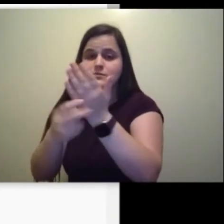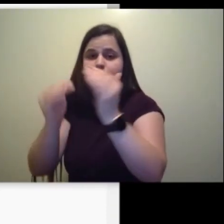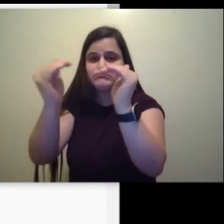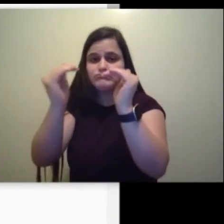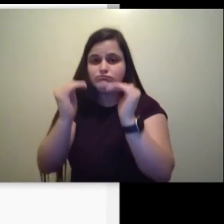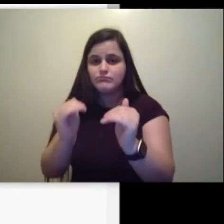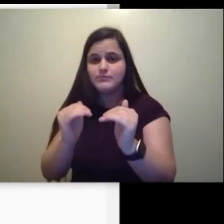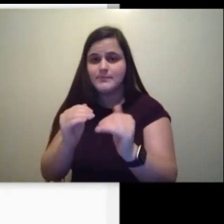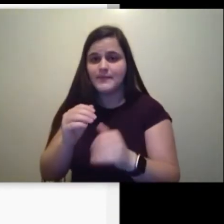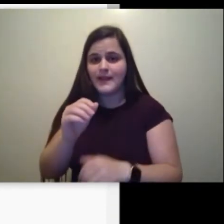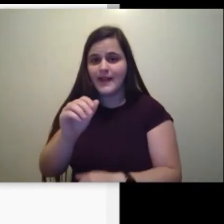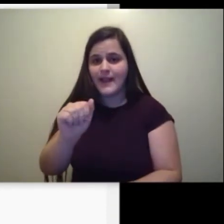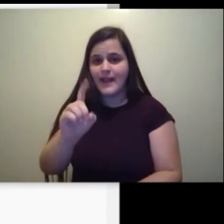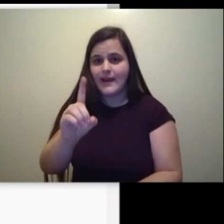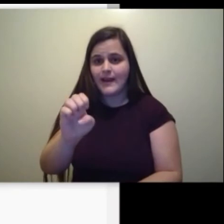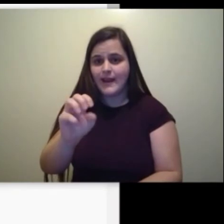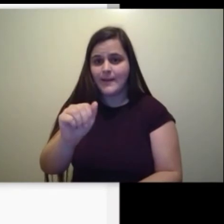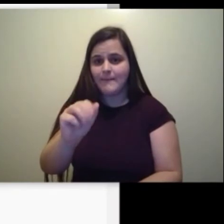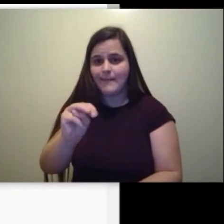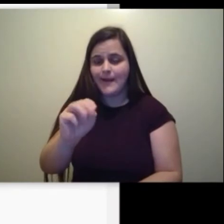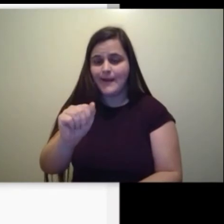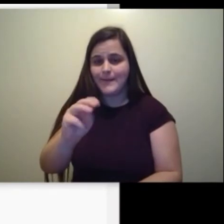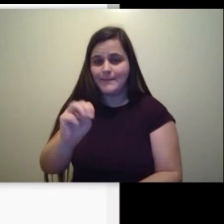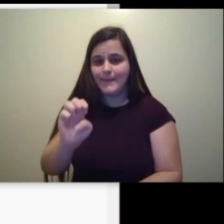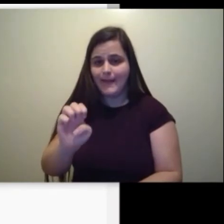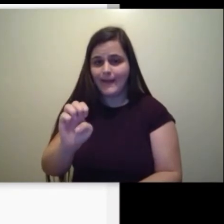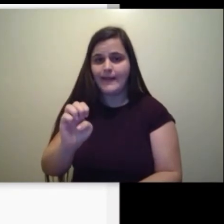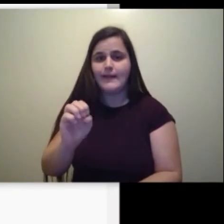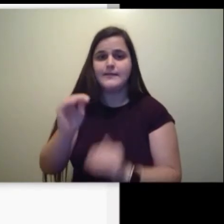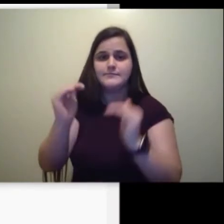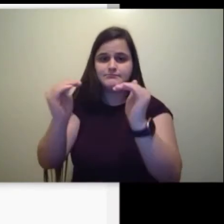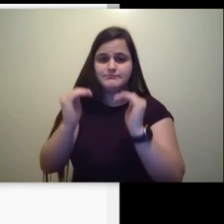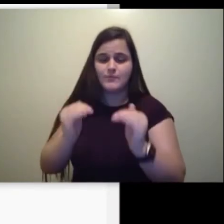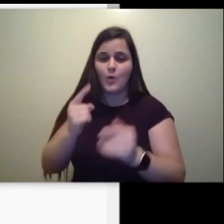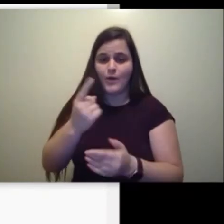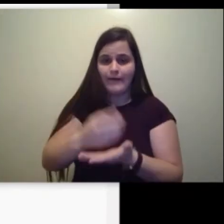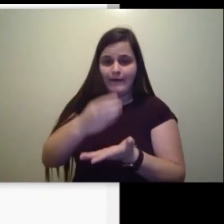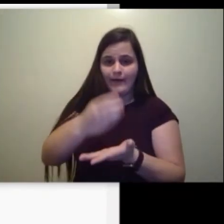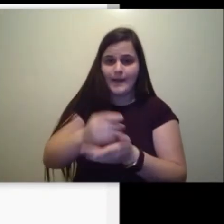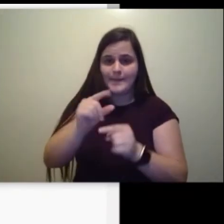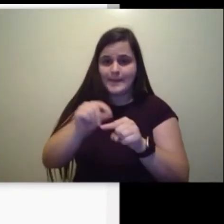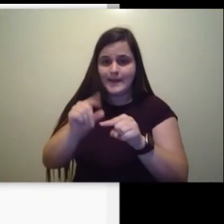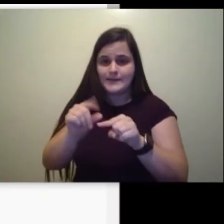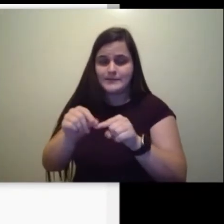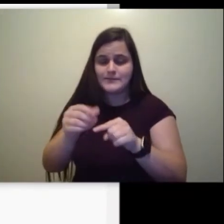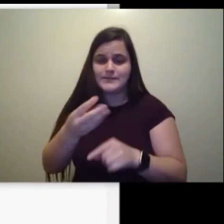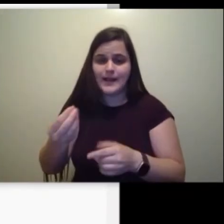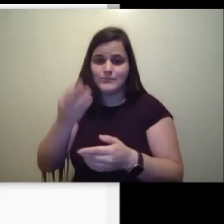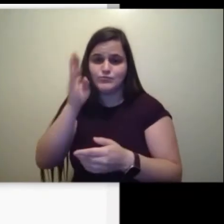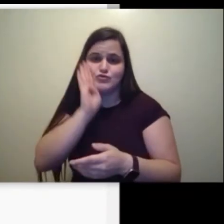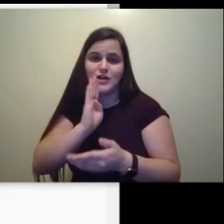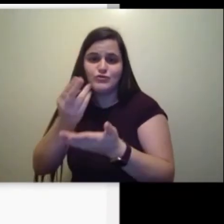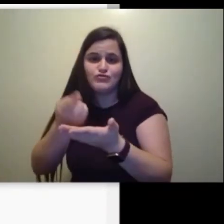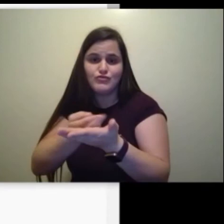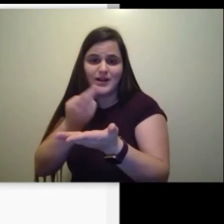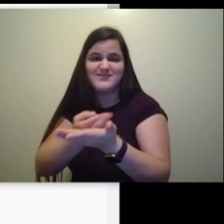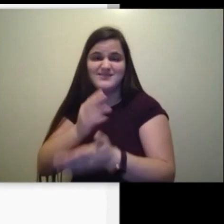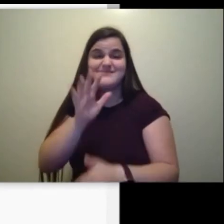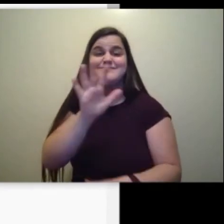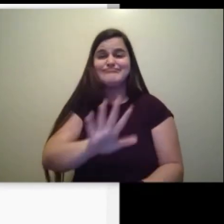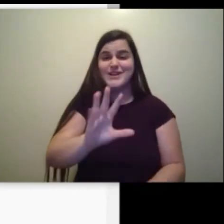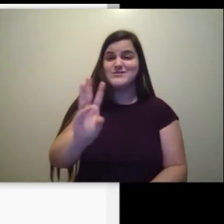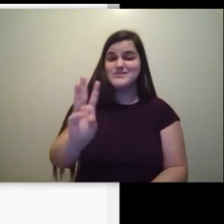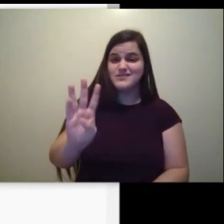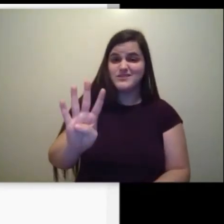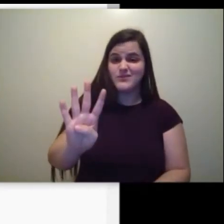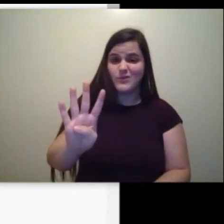with lunch, and 1 cup of lentils and brown rice at dinner, which also offers about 64 grams